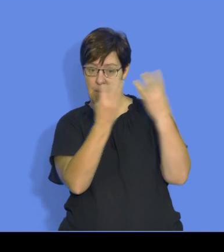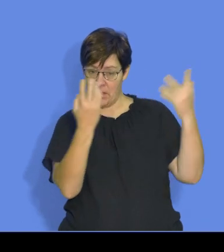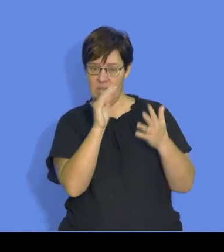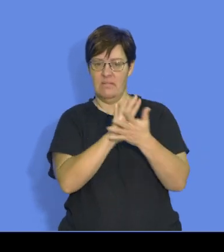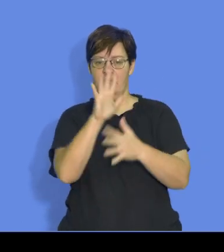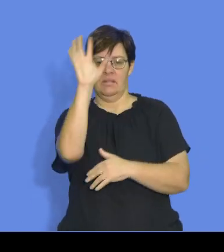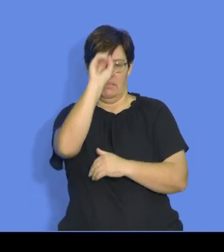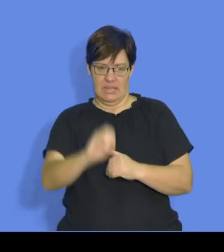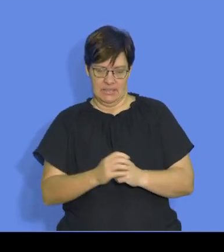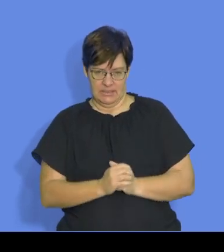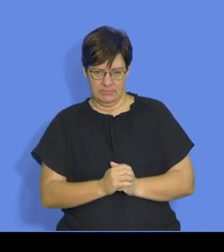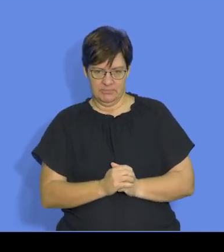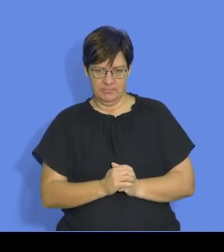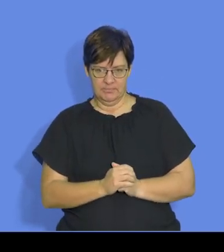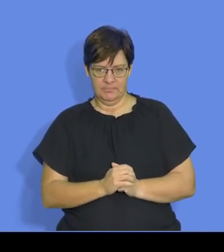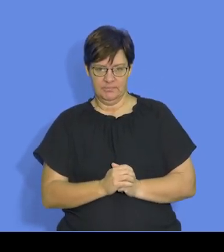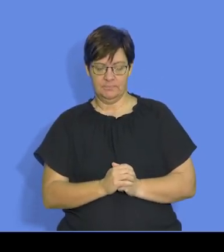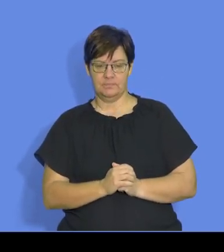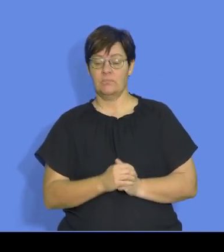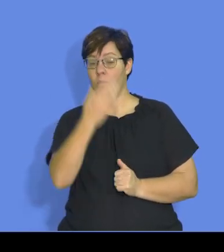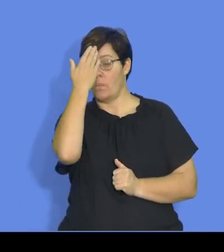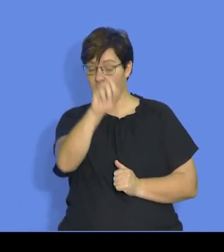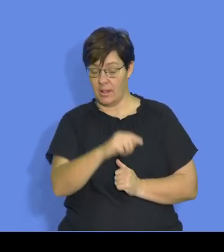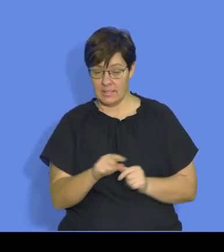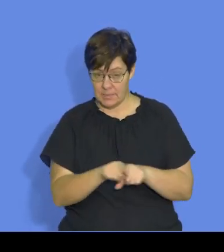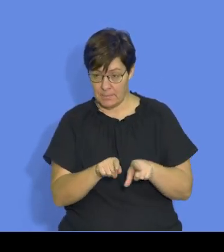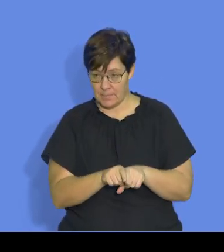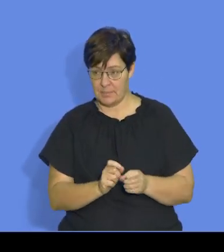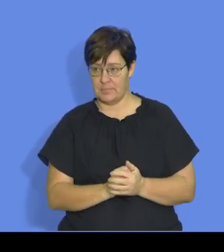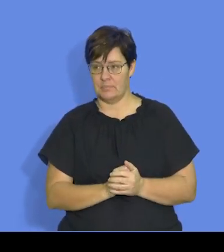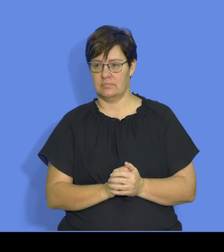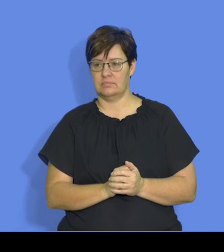know is 15%. We also know that